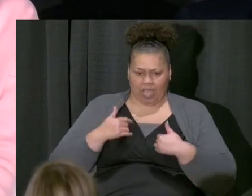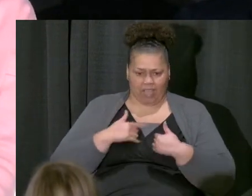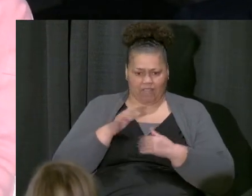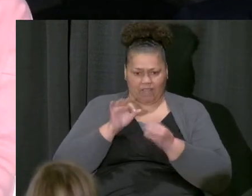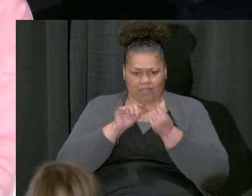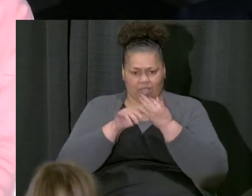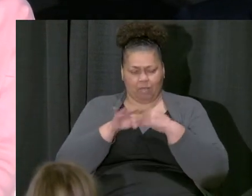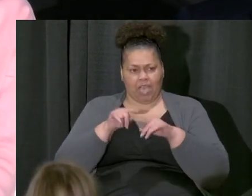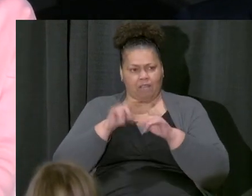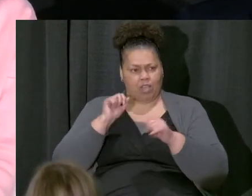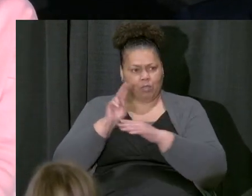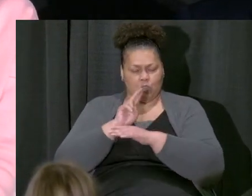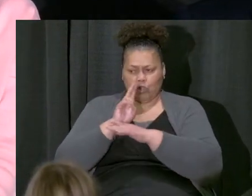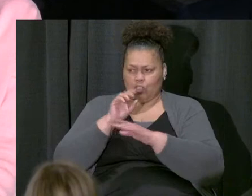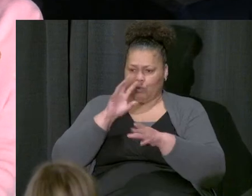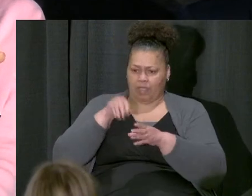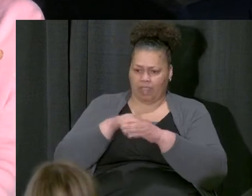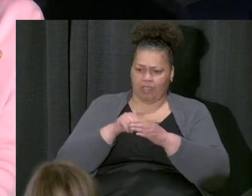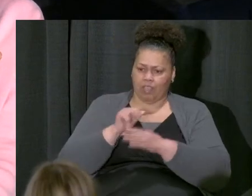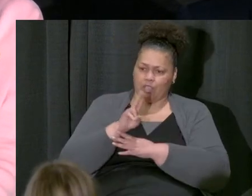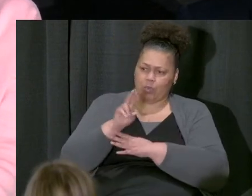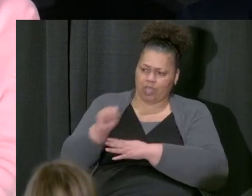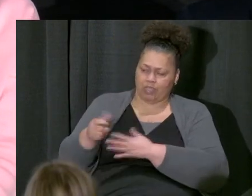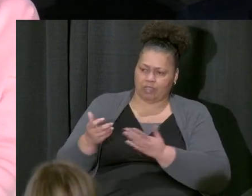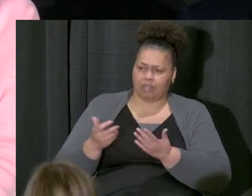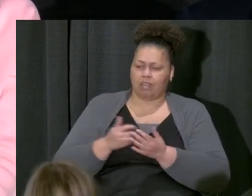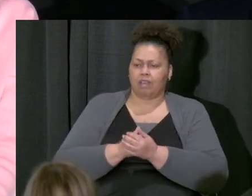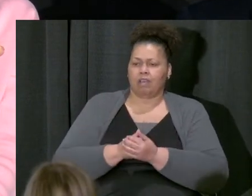from users in the US. One of the